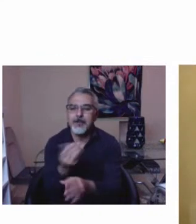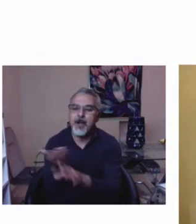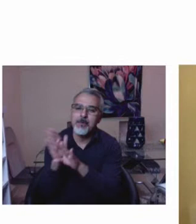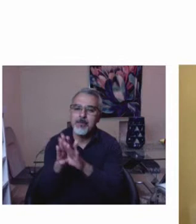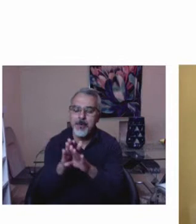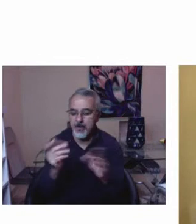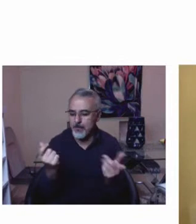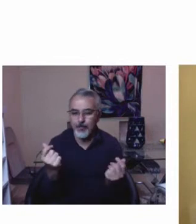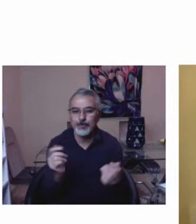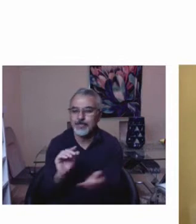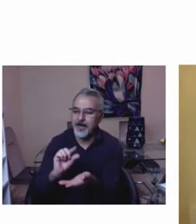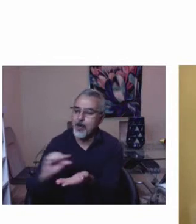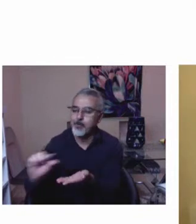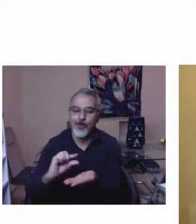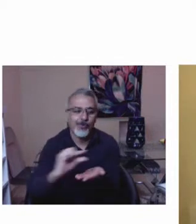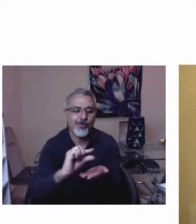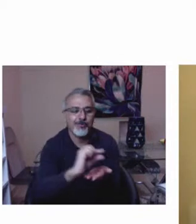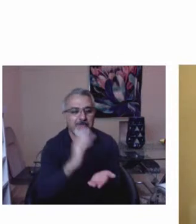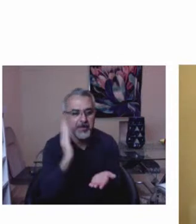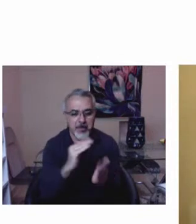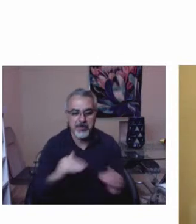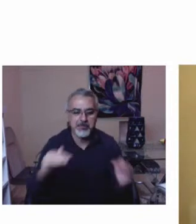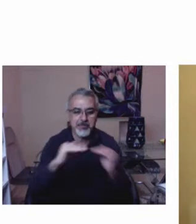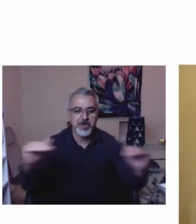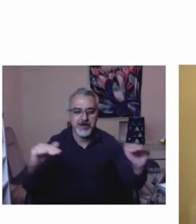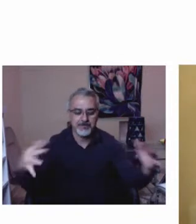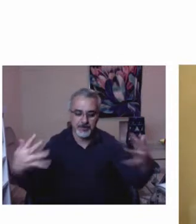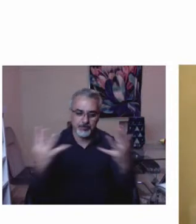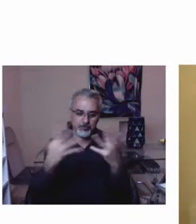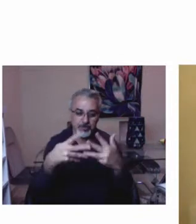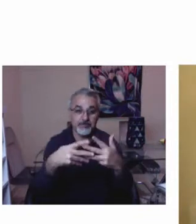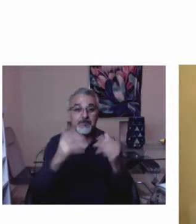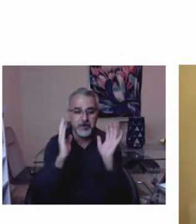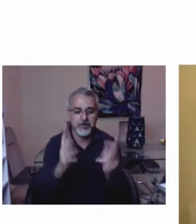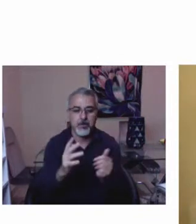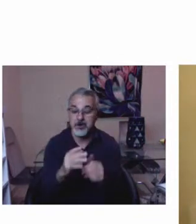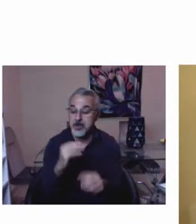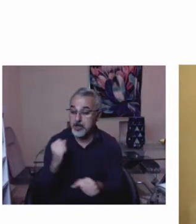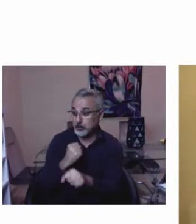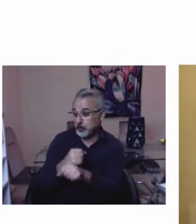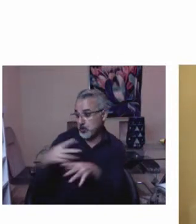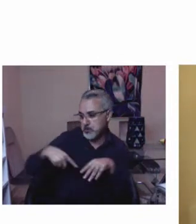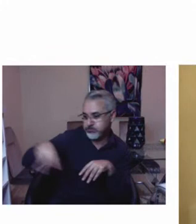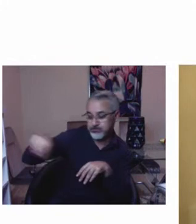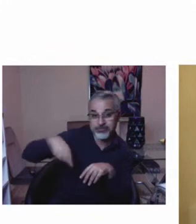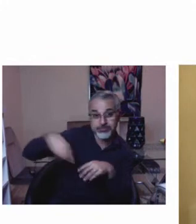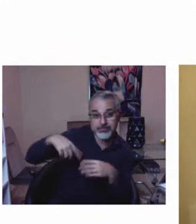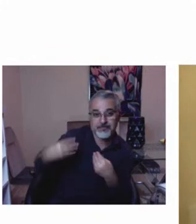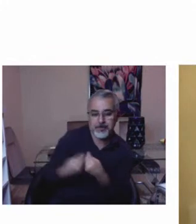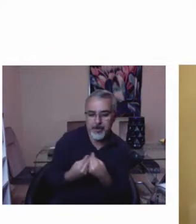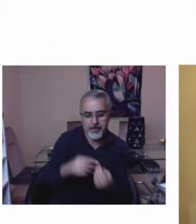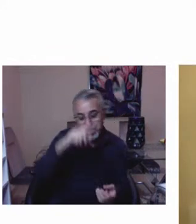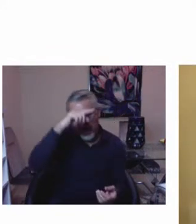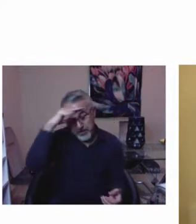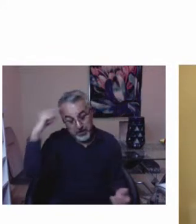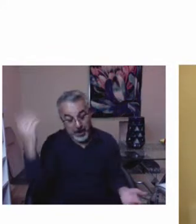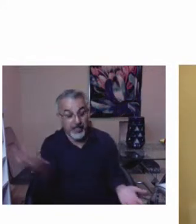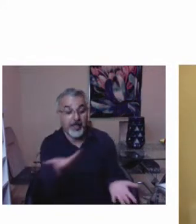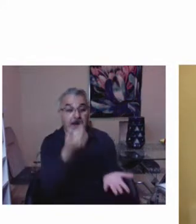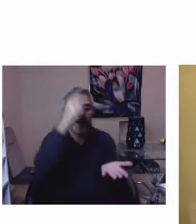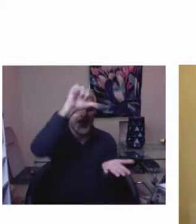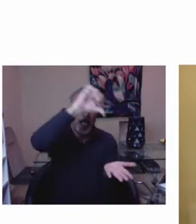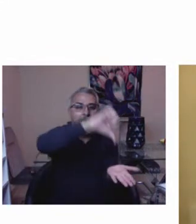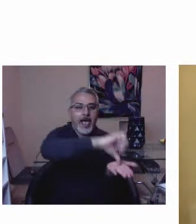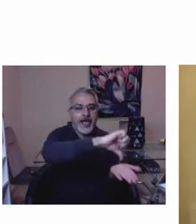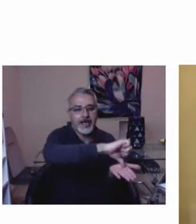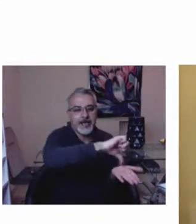have I ever seen in any of these reports a mention of the country of Iran, which is under sanctions. Many other countries in the MENA region who are